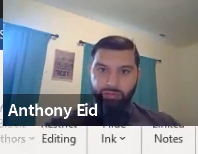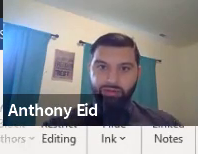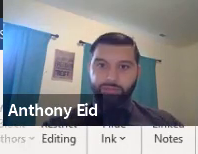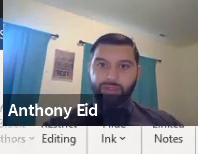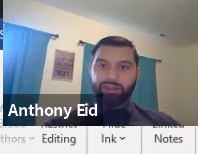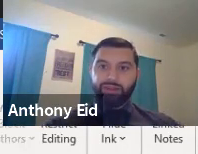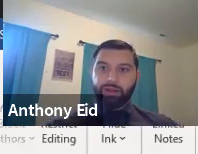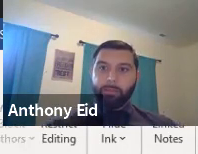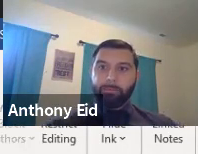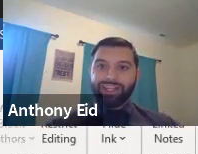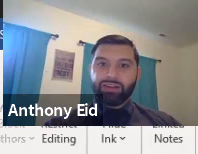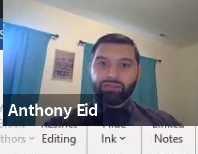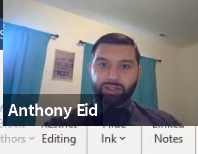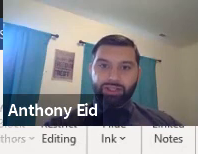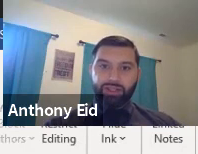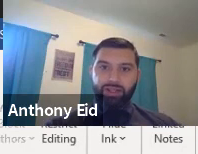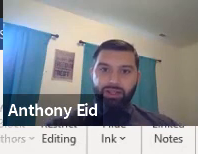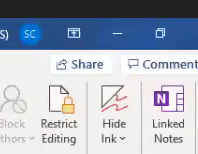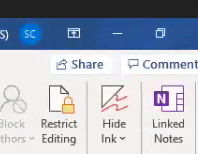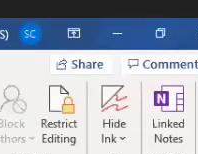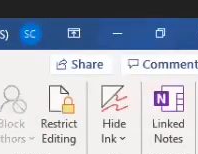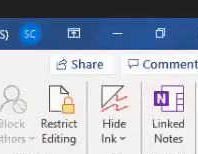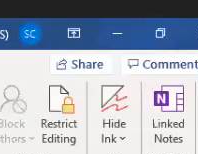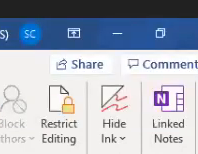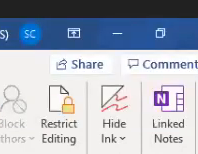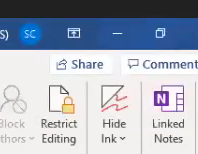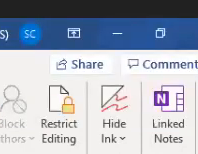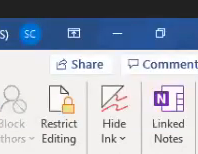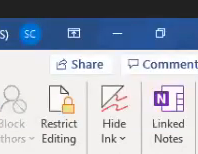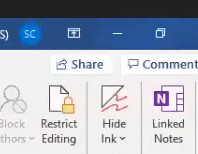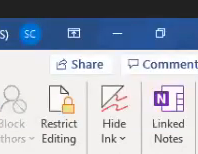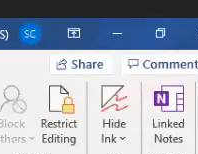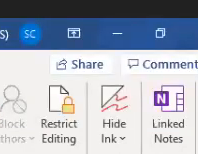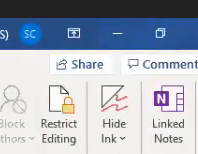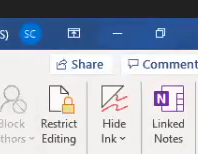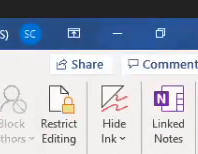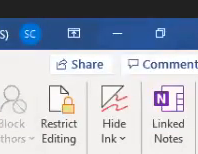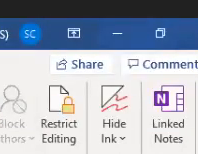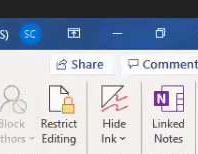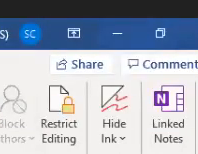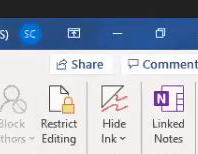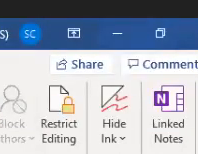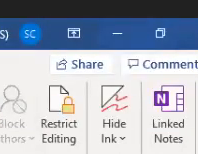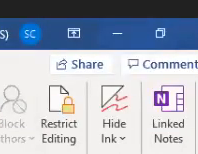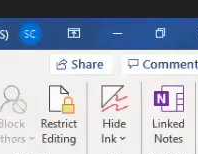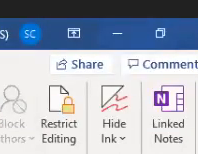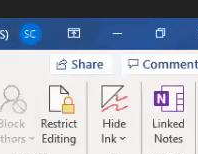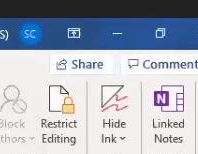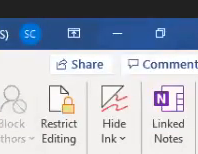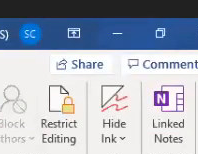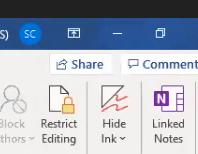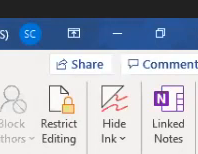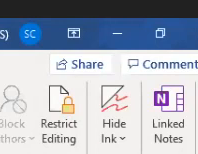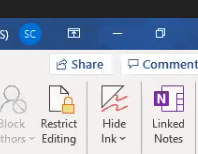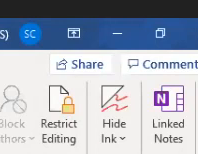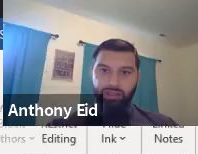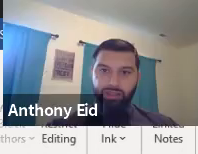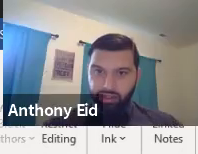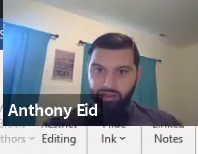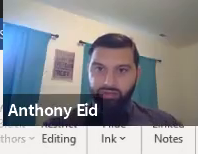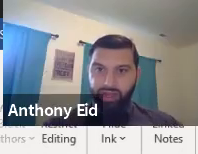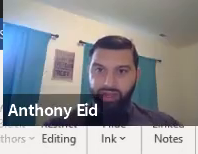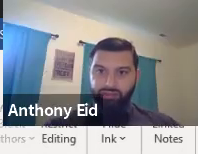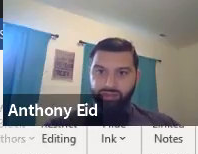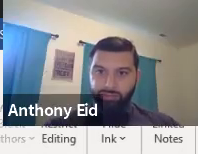program to meaningfully engage various audiences in the work of the commission. Consult